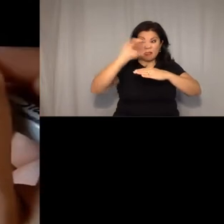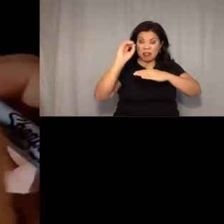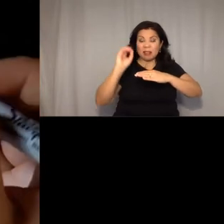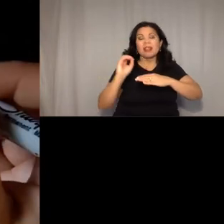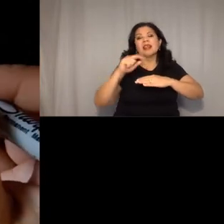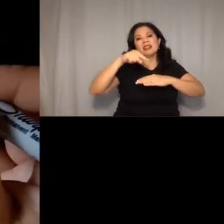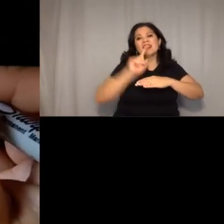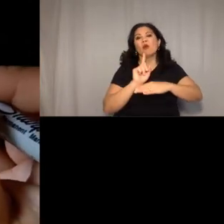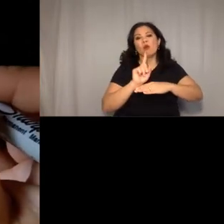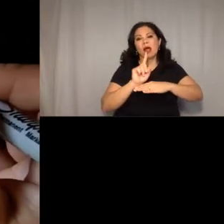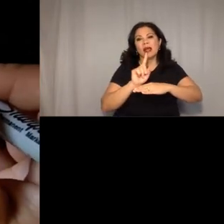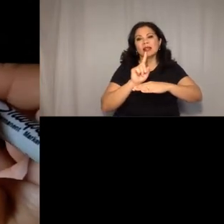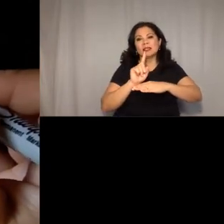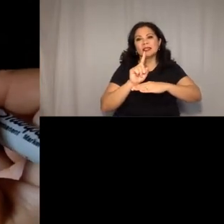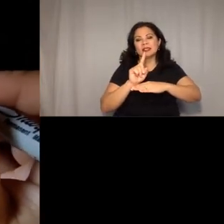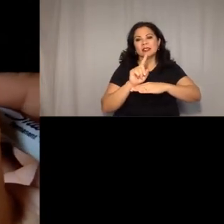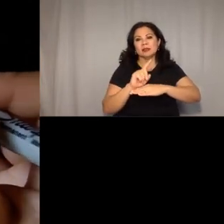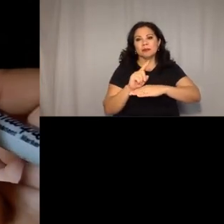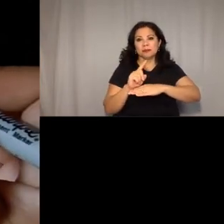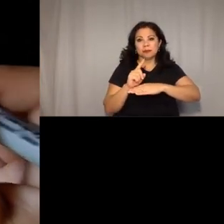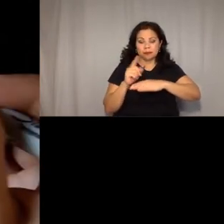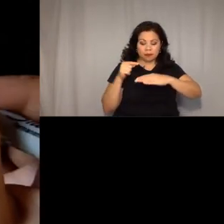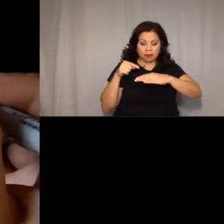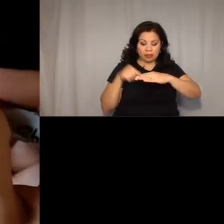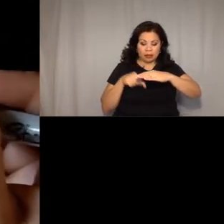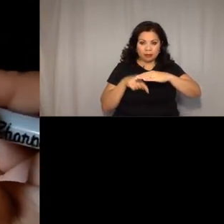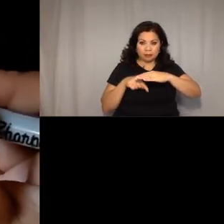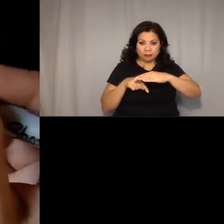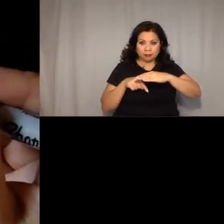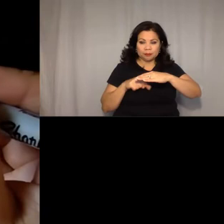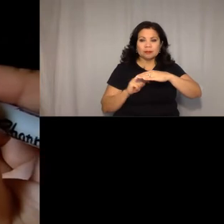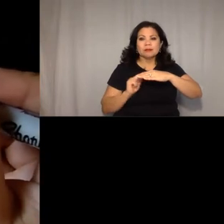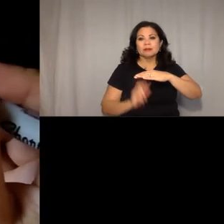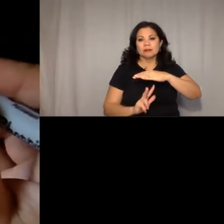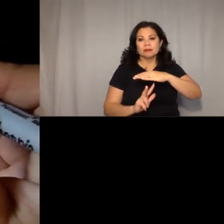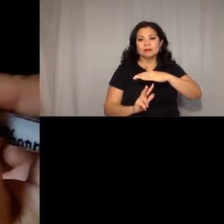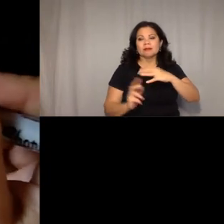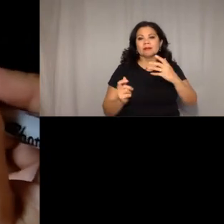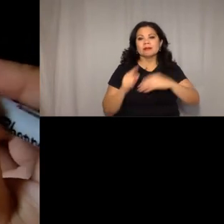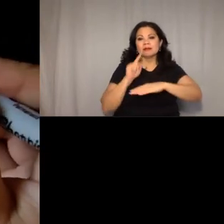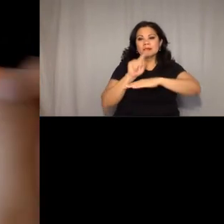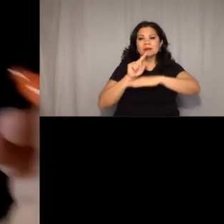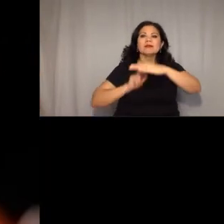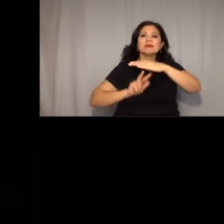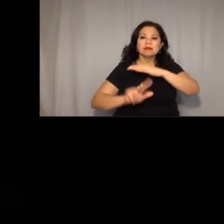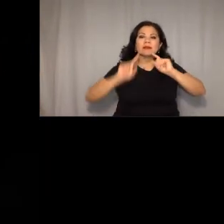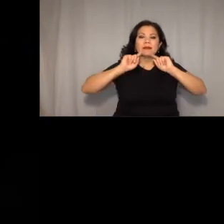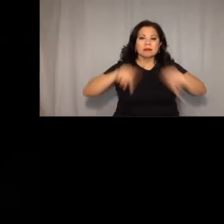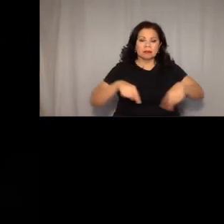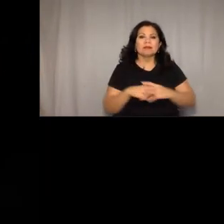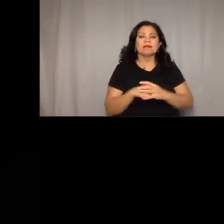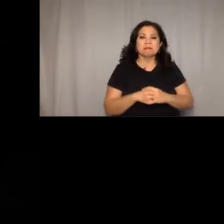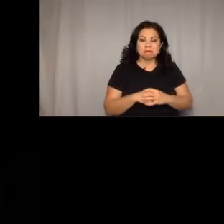If nothing is left on the top or bottom, you put 1. Nothing is left on top, so I'm going to put 1. And there's a 3 left on bottom, so I get